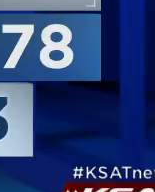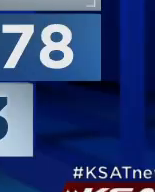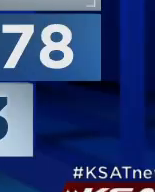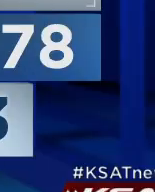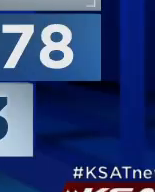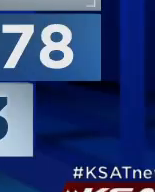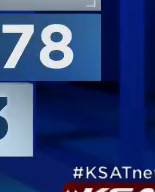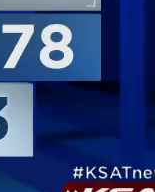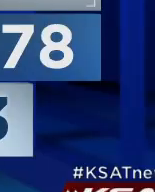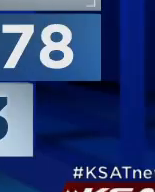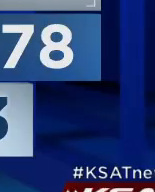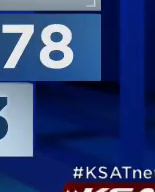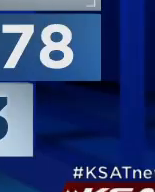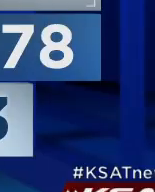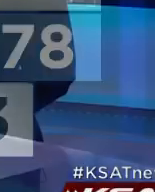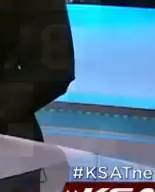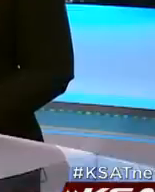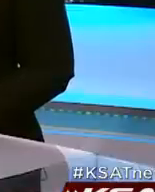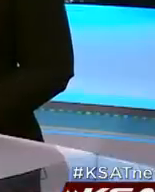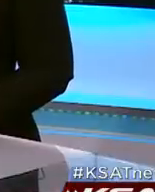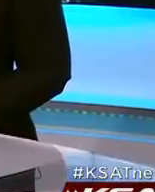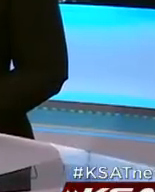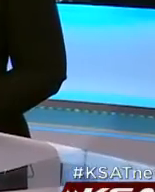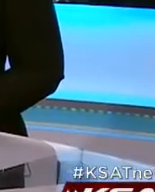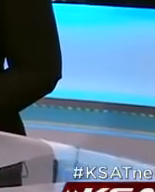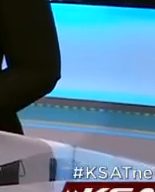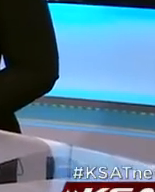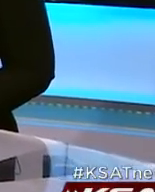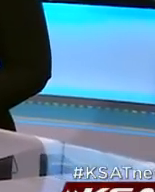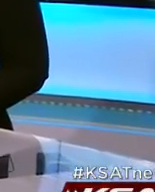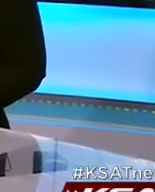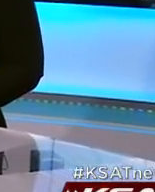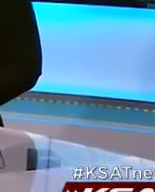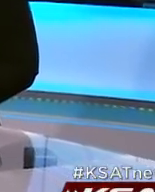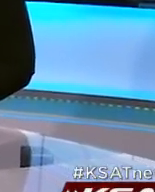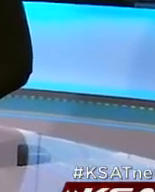All right, thanks, Katie. Mm-hmm. And thanks for watching the news at 6. See you back here on the Night Beat.